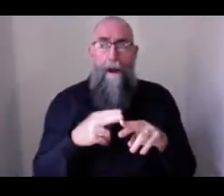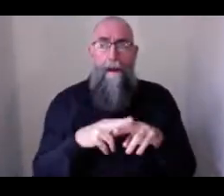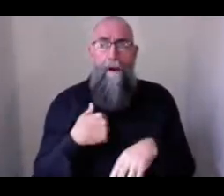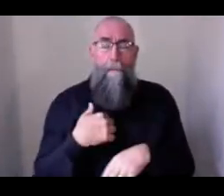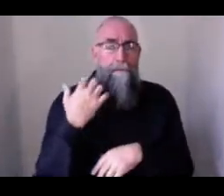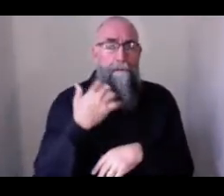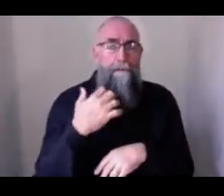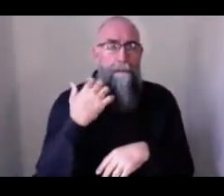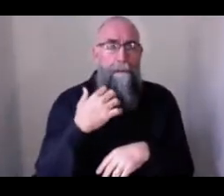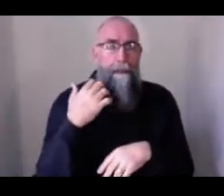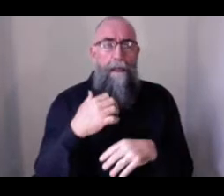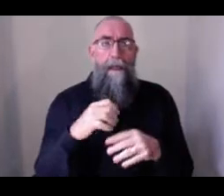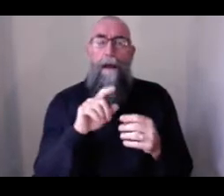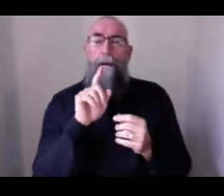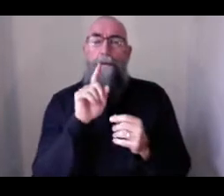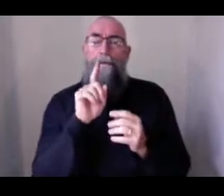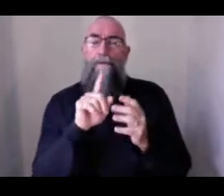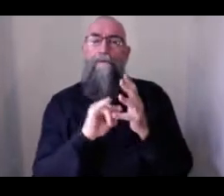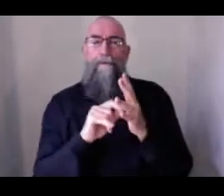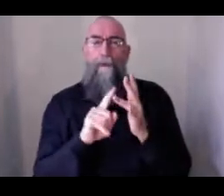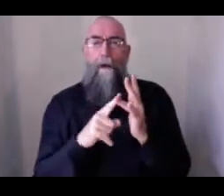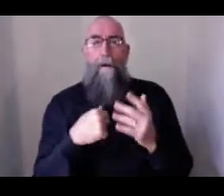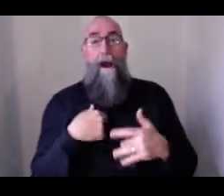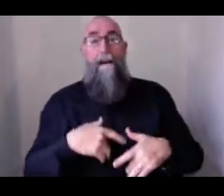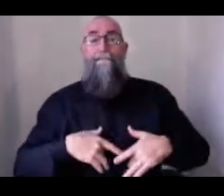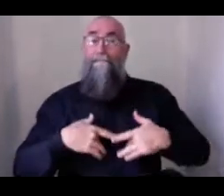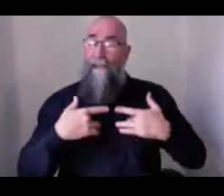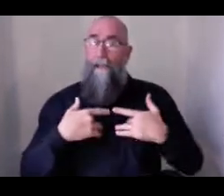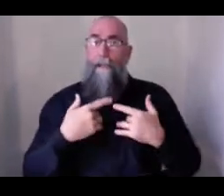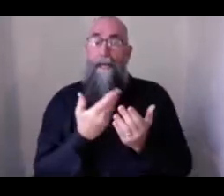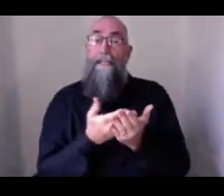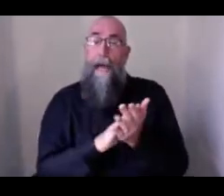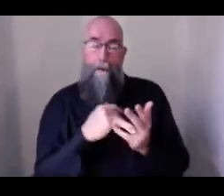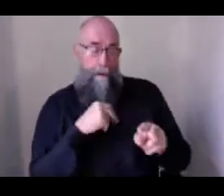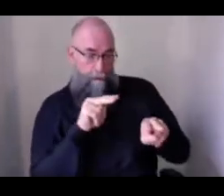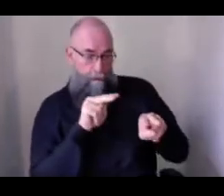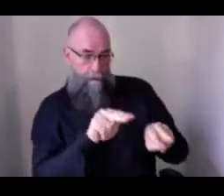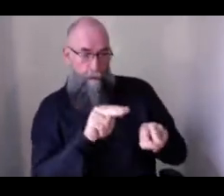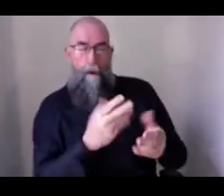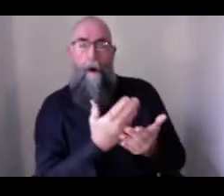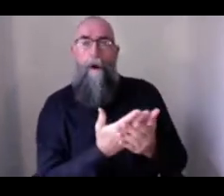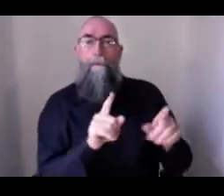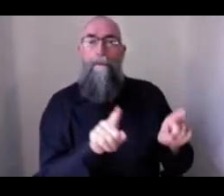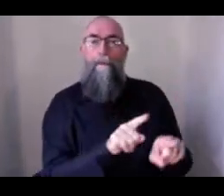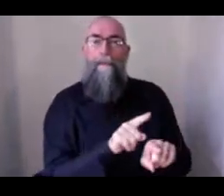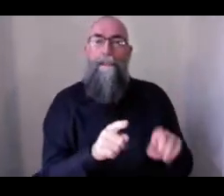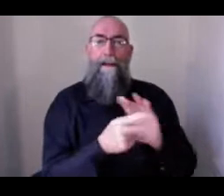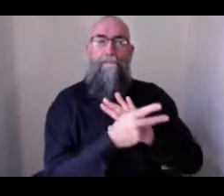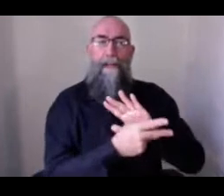that's how we would look at a music video. It's very different to a film, if you like.